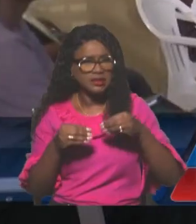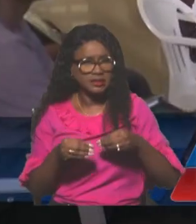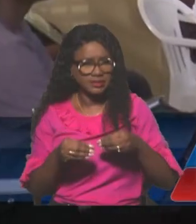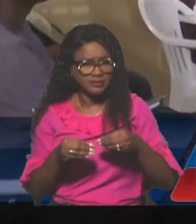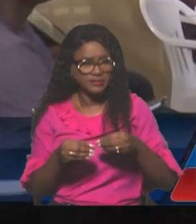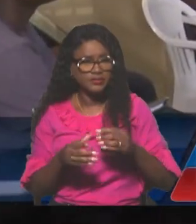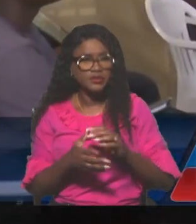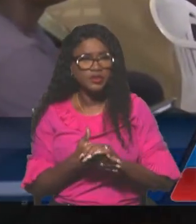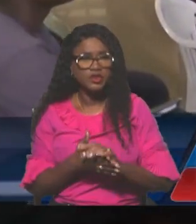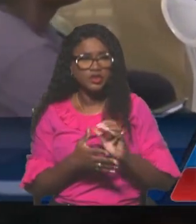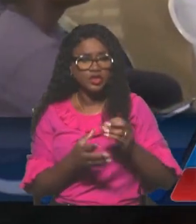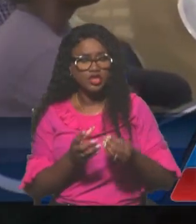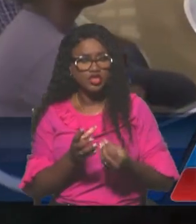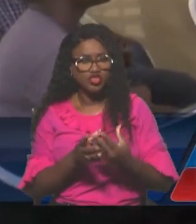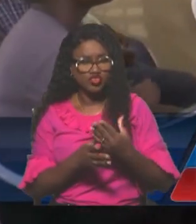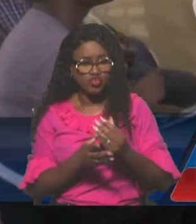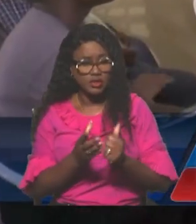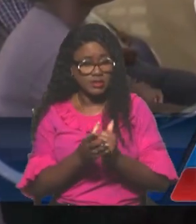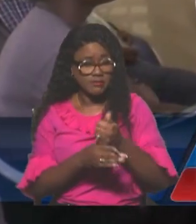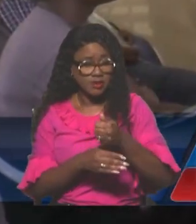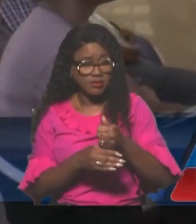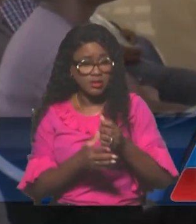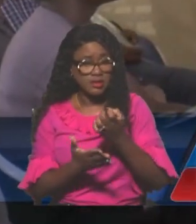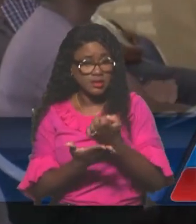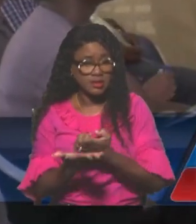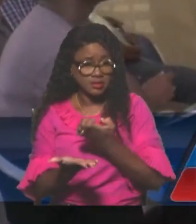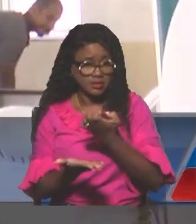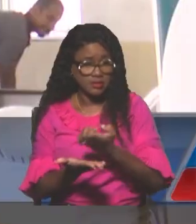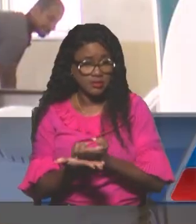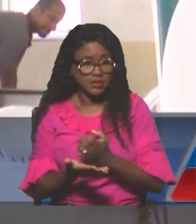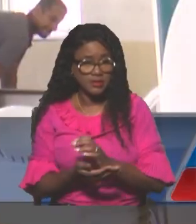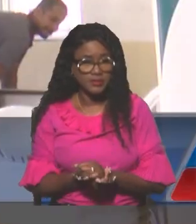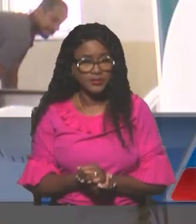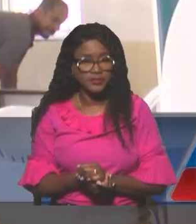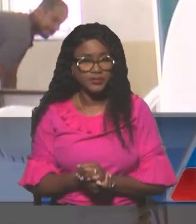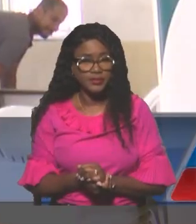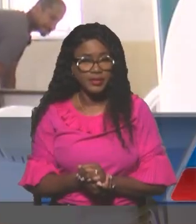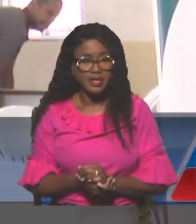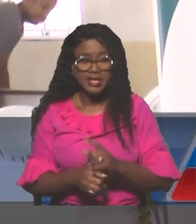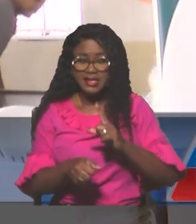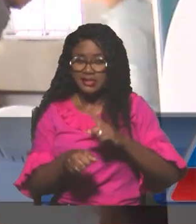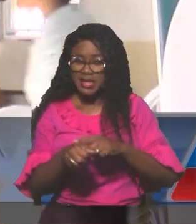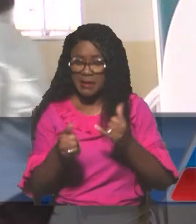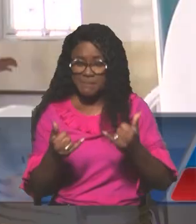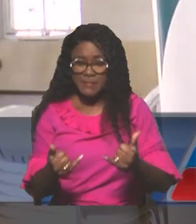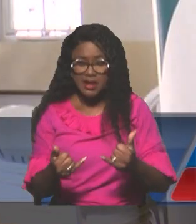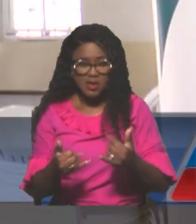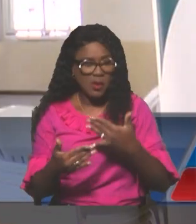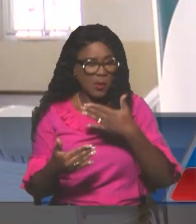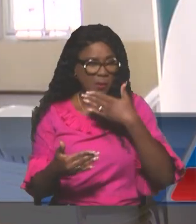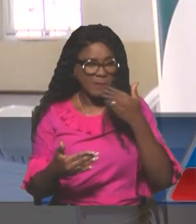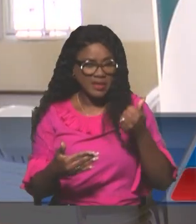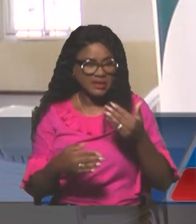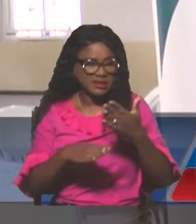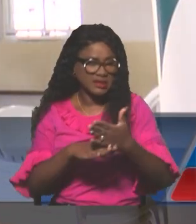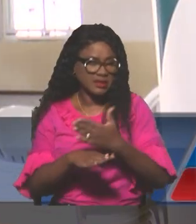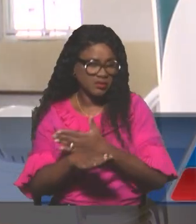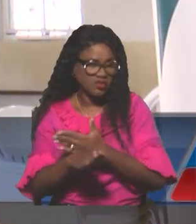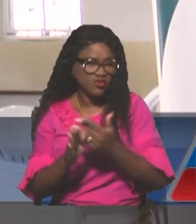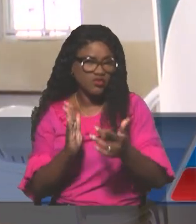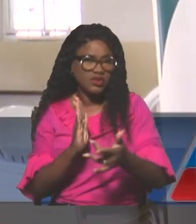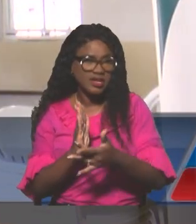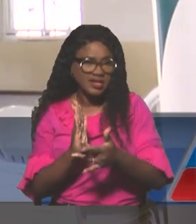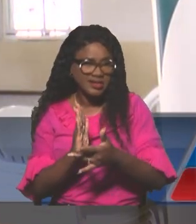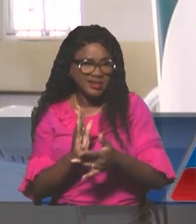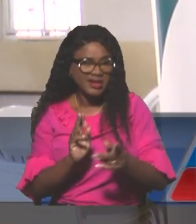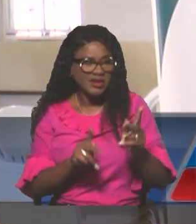and contribute to the growth of the agricultural economy. Timing could not be better to improve technologies. People